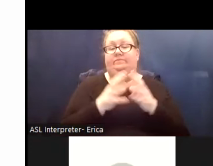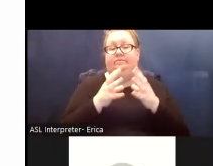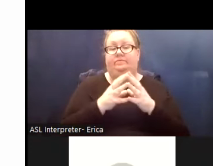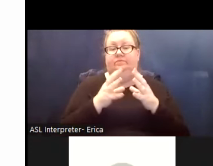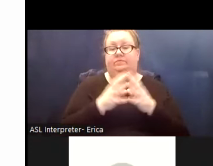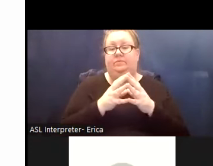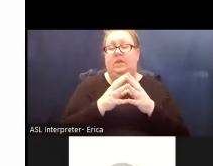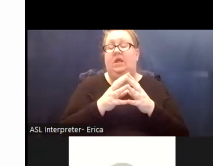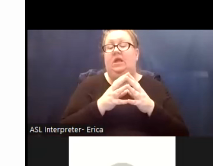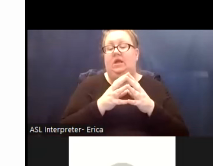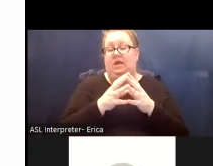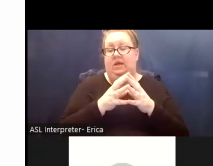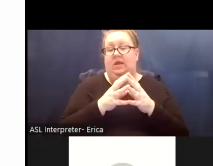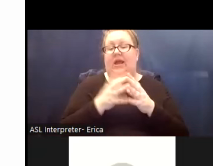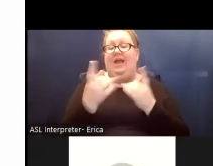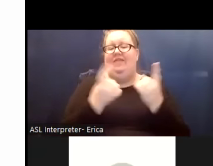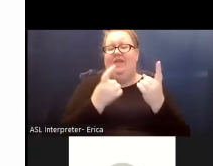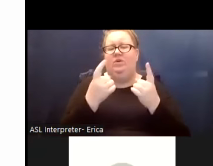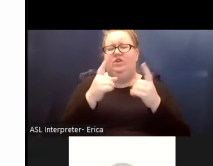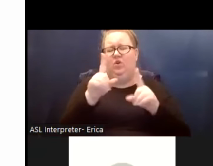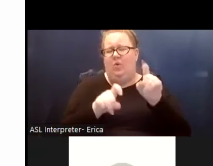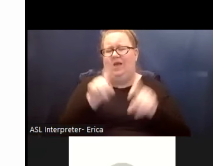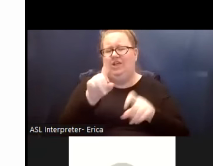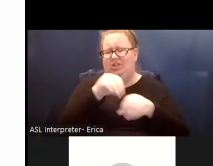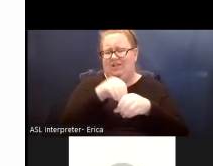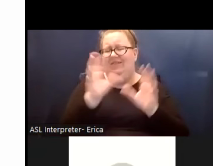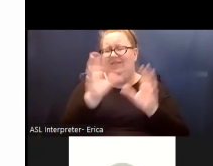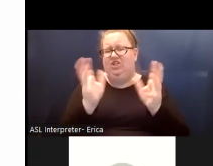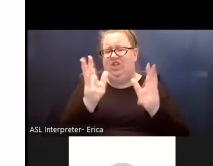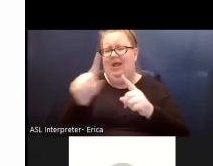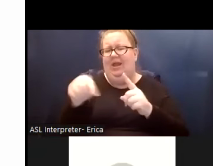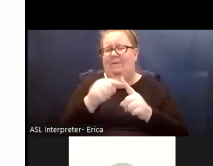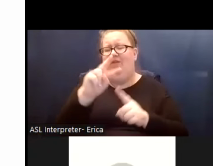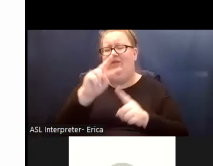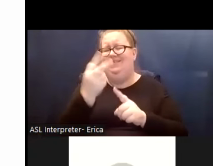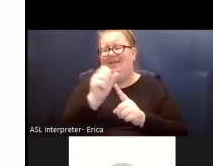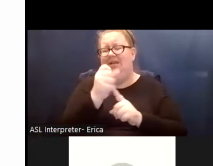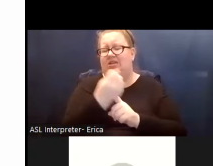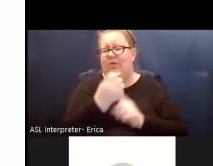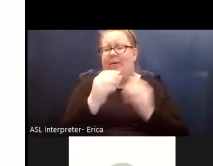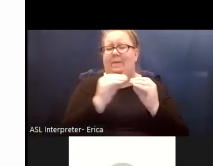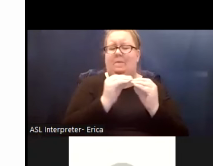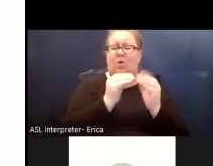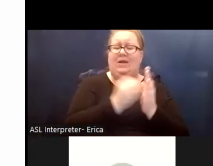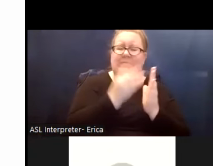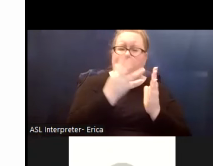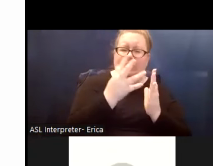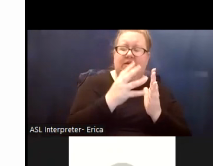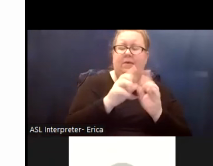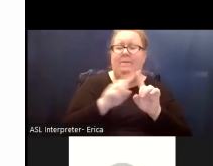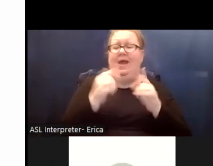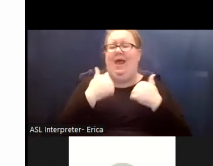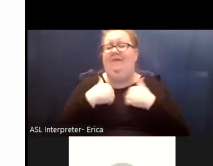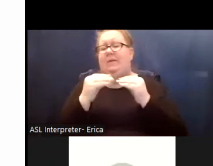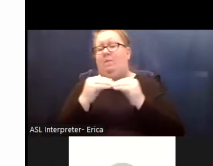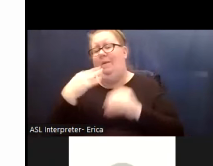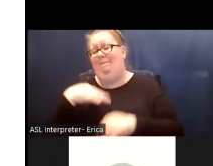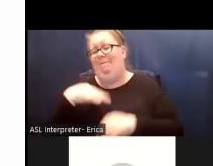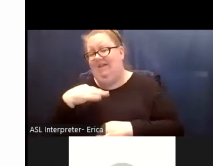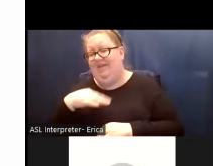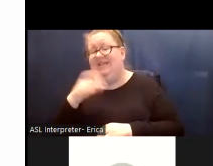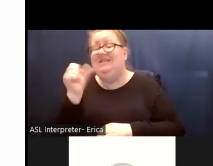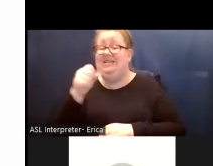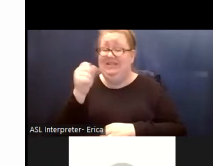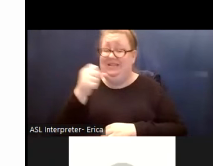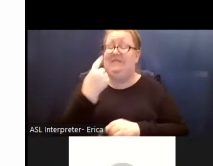There was a question in the chat about the second scenario being more expensive, but having more benefits. And yes, that